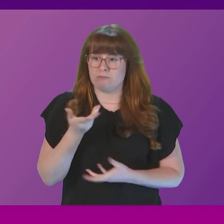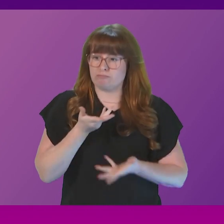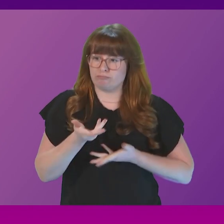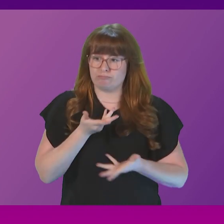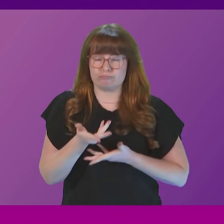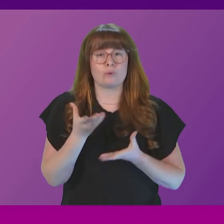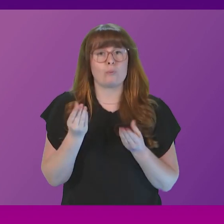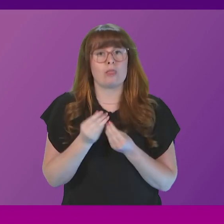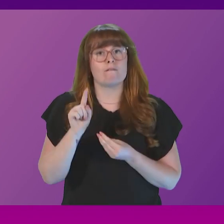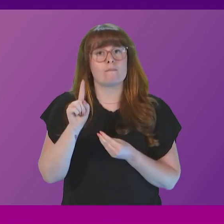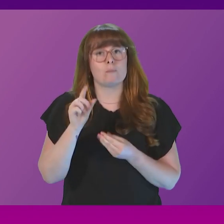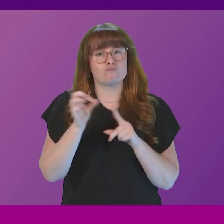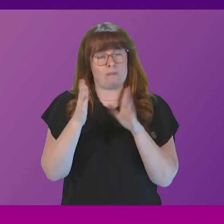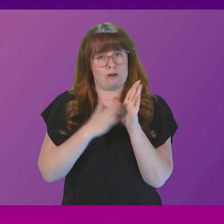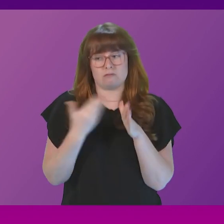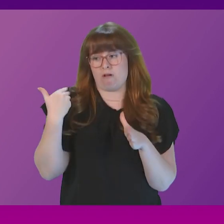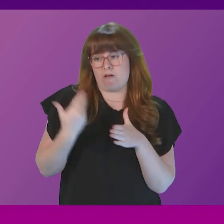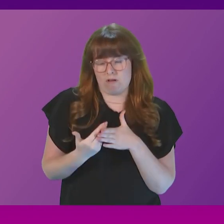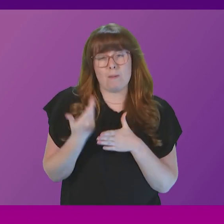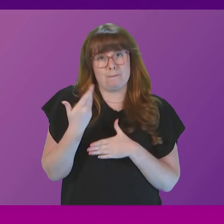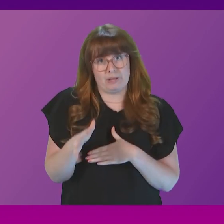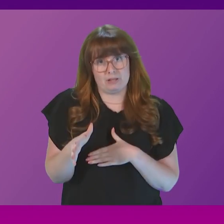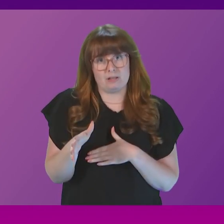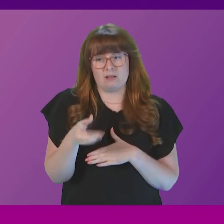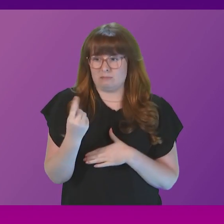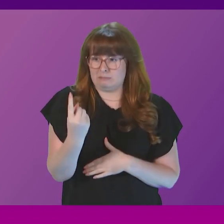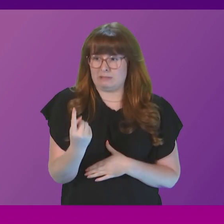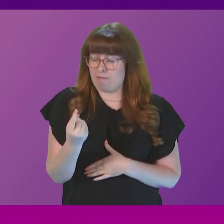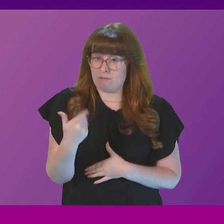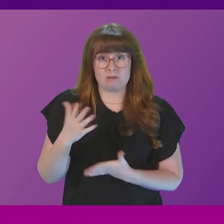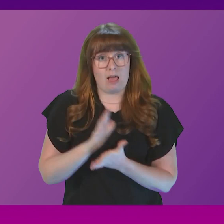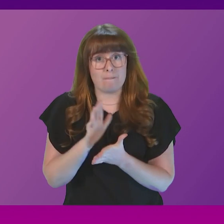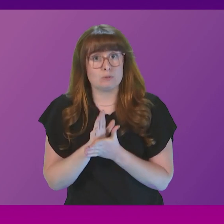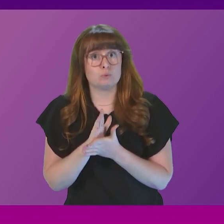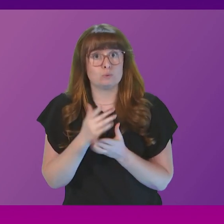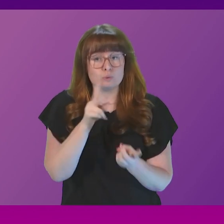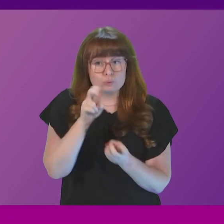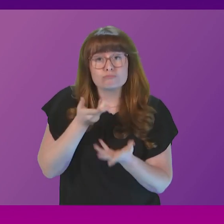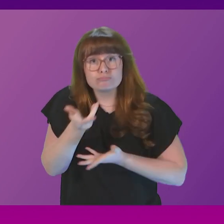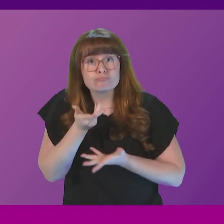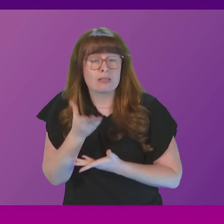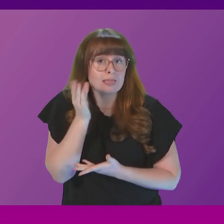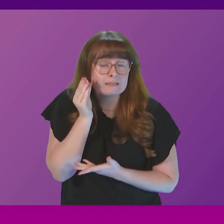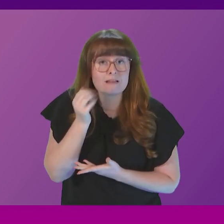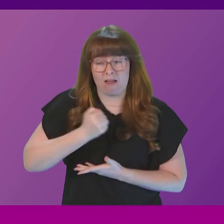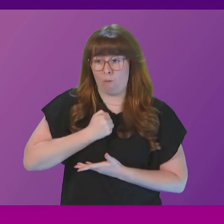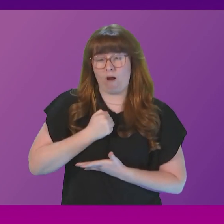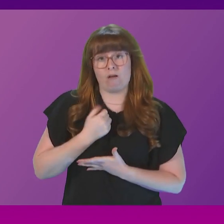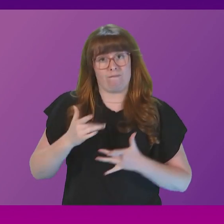had with the Prime Minister, he's been willing to listen to the arguments that we'll put